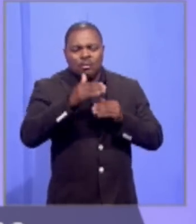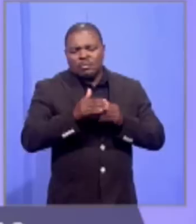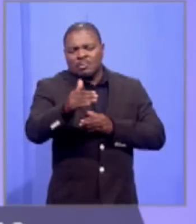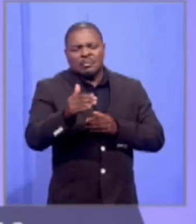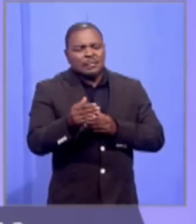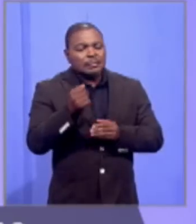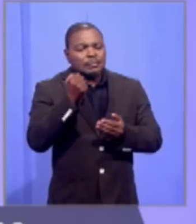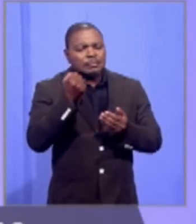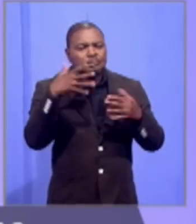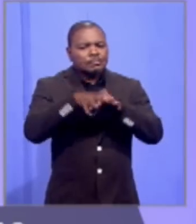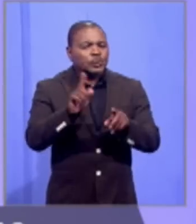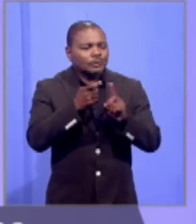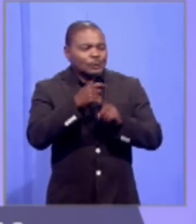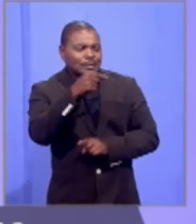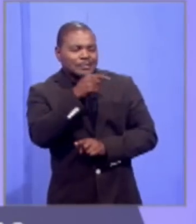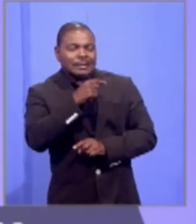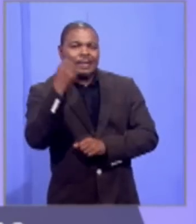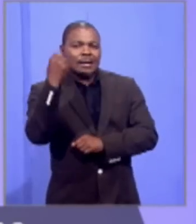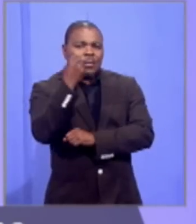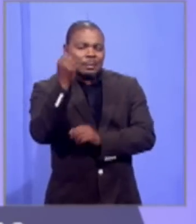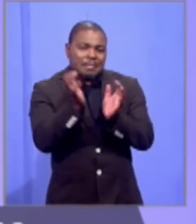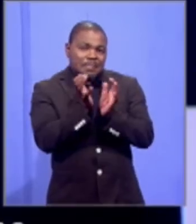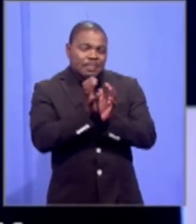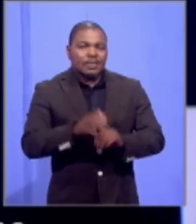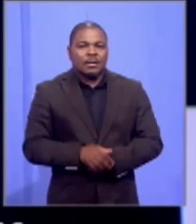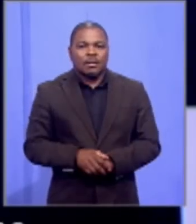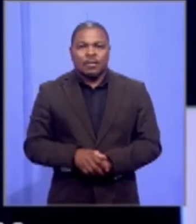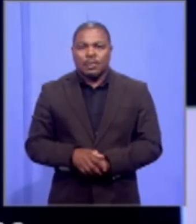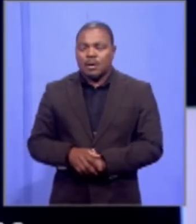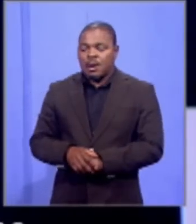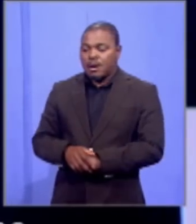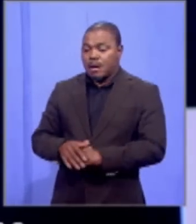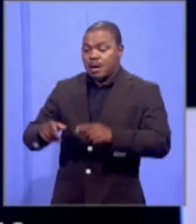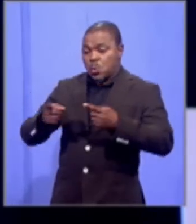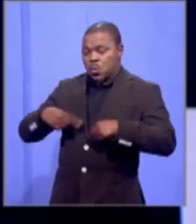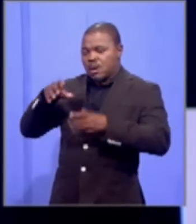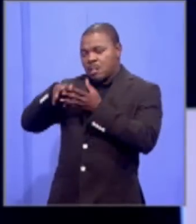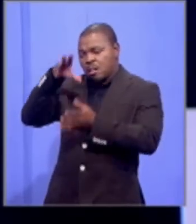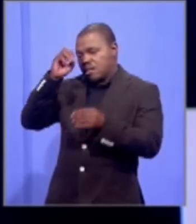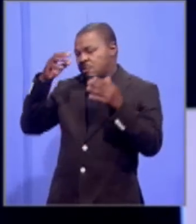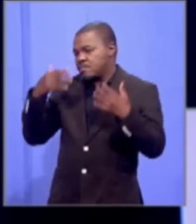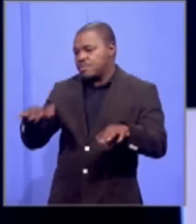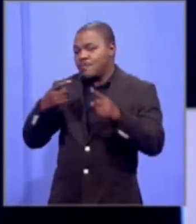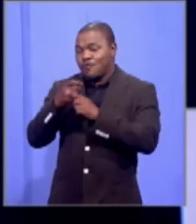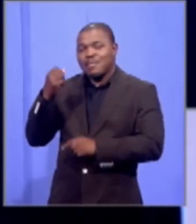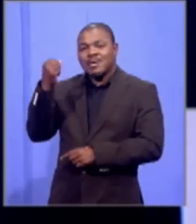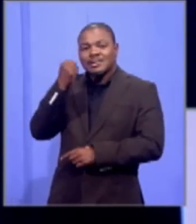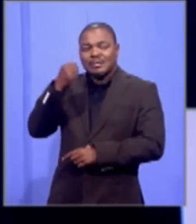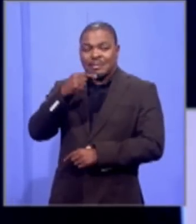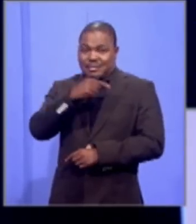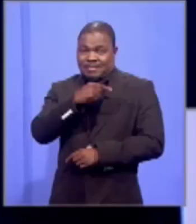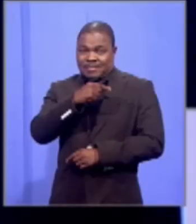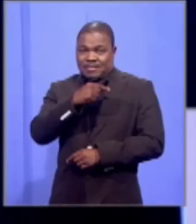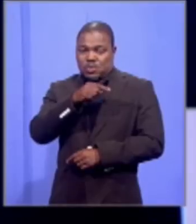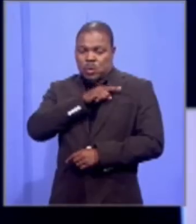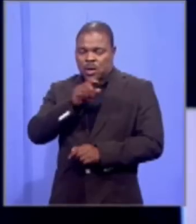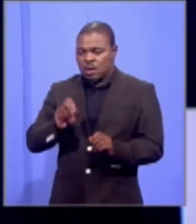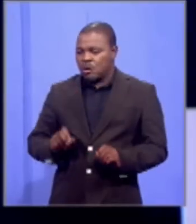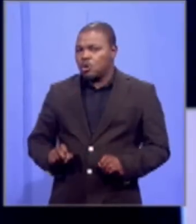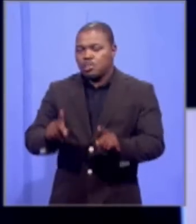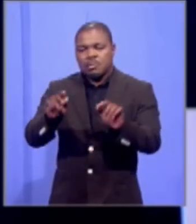phethagatswa eng go tšeo di boletšego kopanong yeo? Re thutile haholoholo mo mining indaba ene for rona e ne le monyetla o